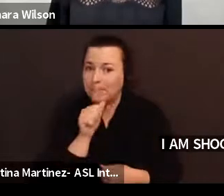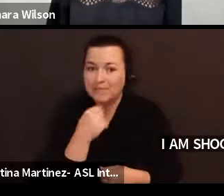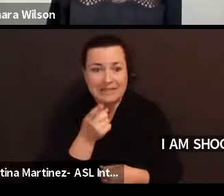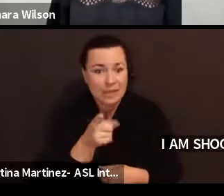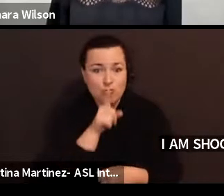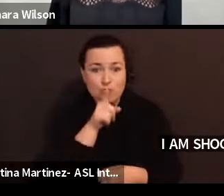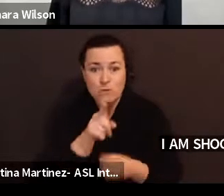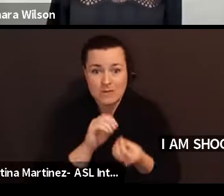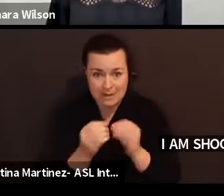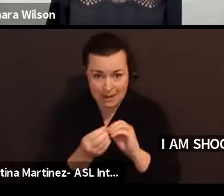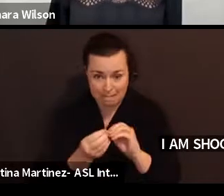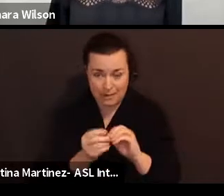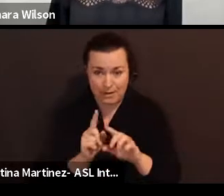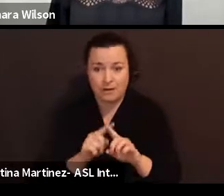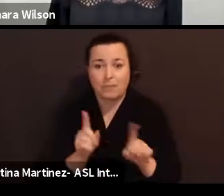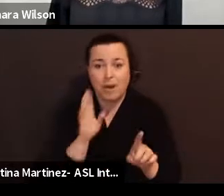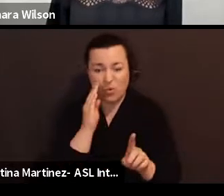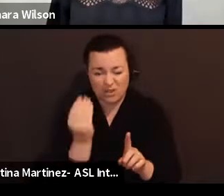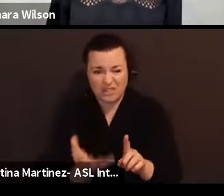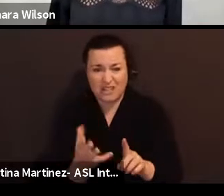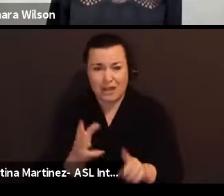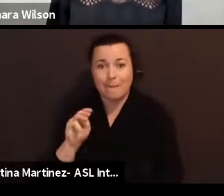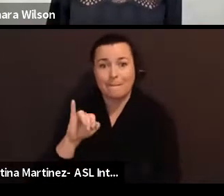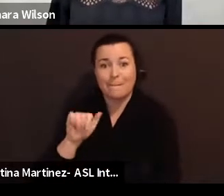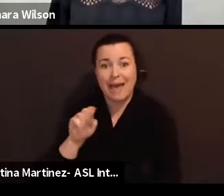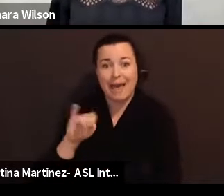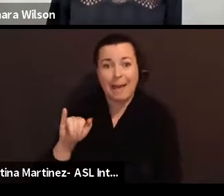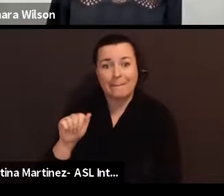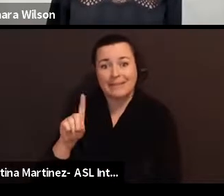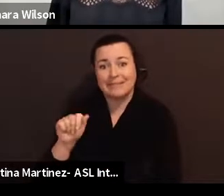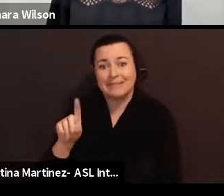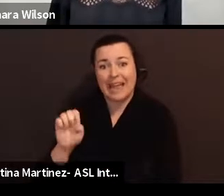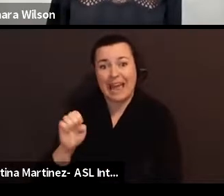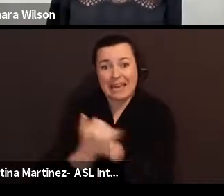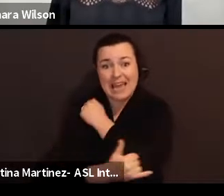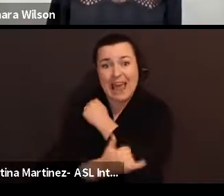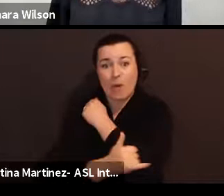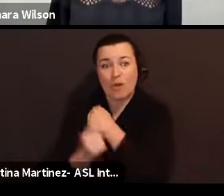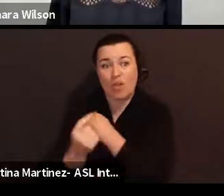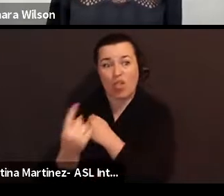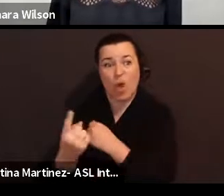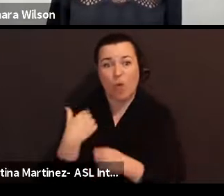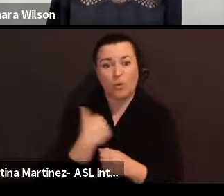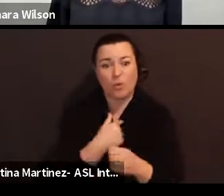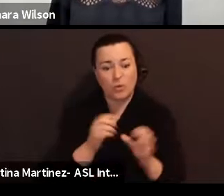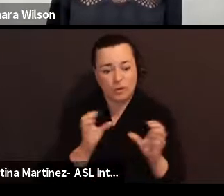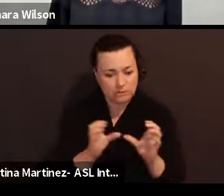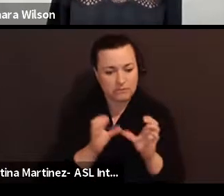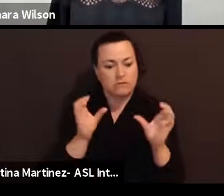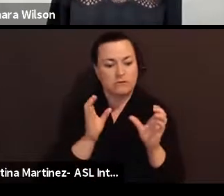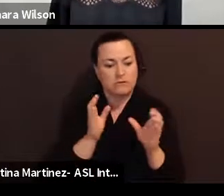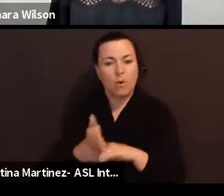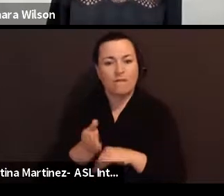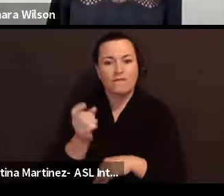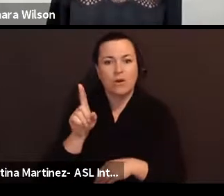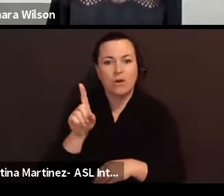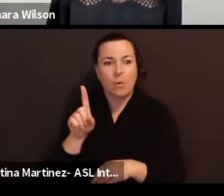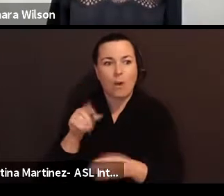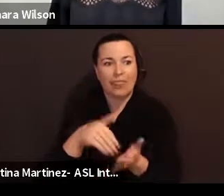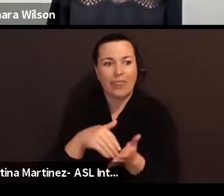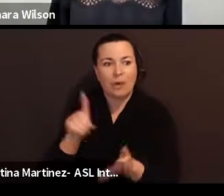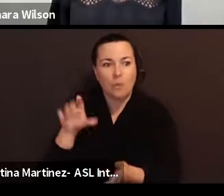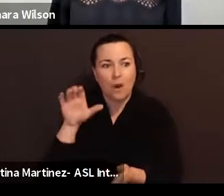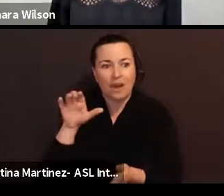number, but what I will tell you is that in Miami-Dade County alone, we credentialed over 1,100 Democratic